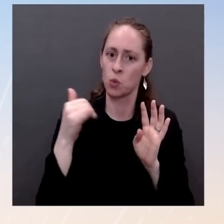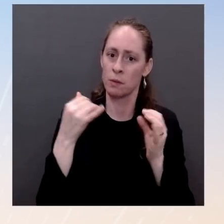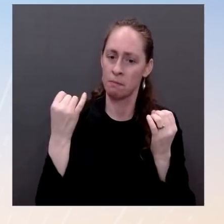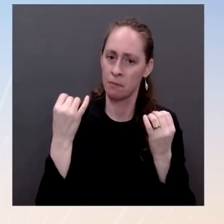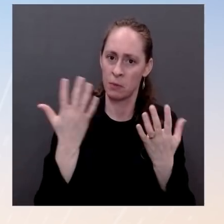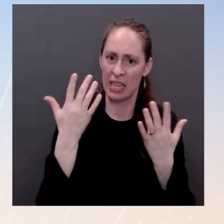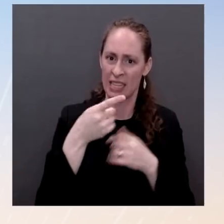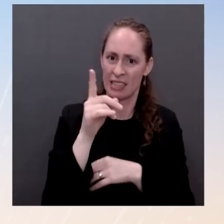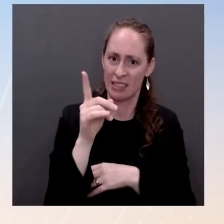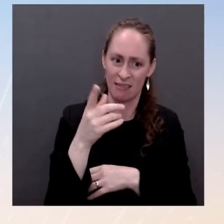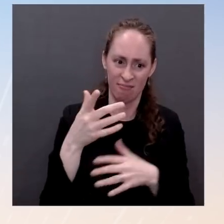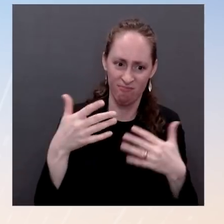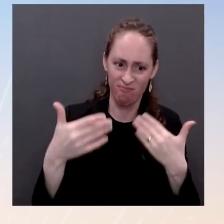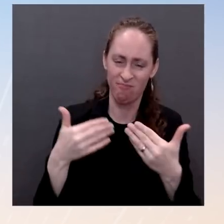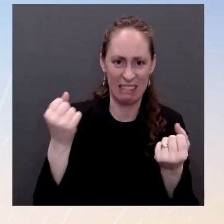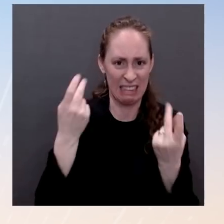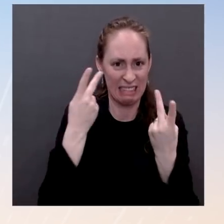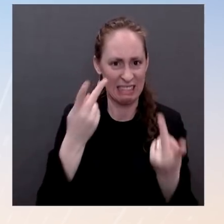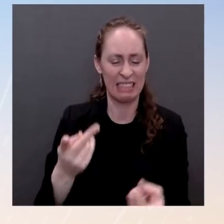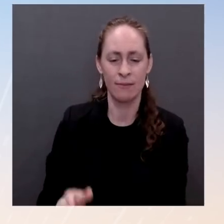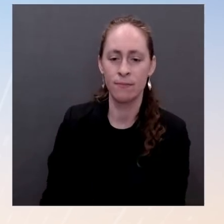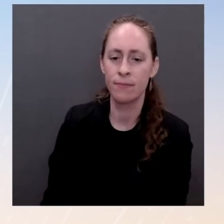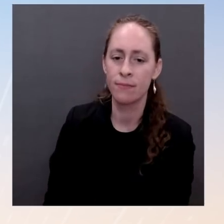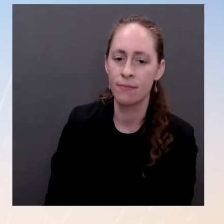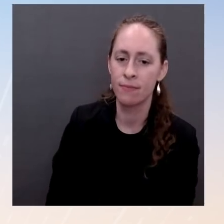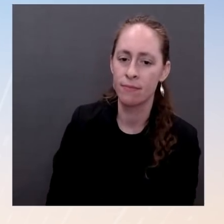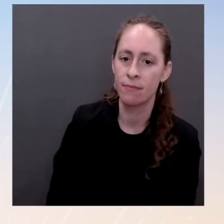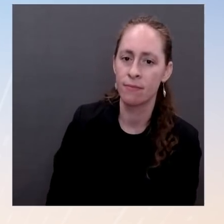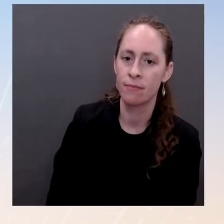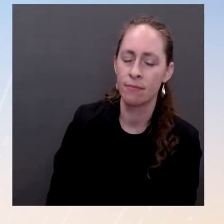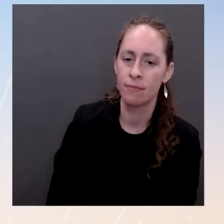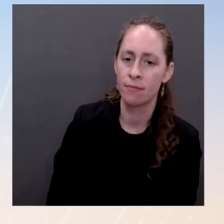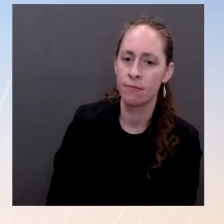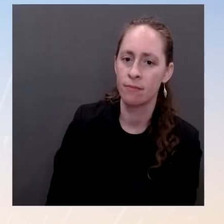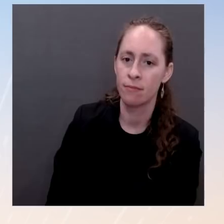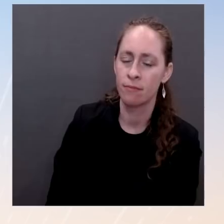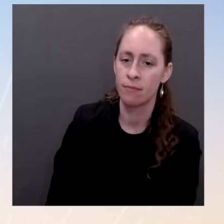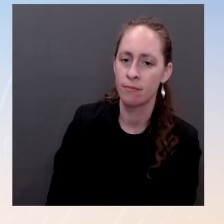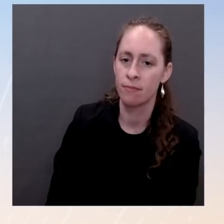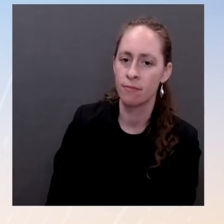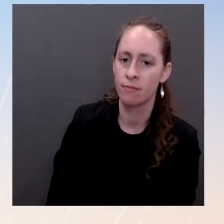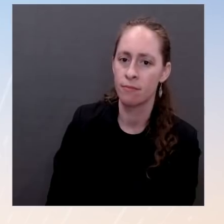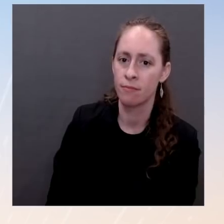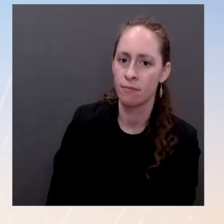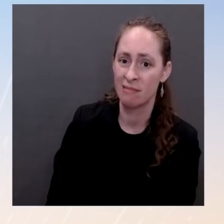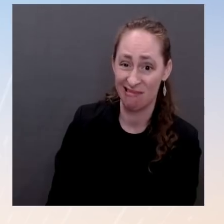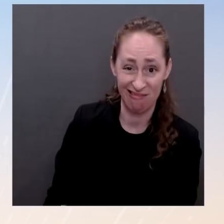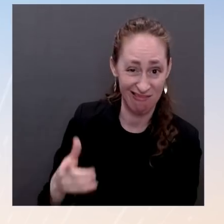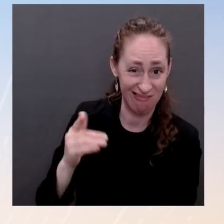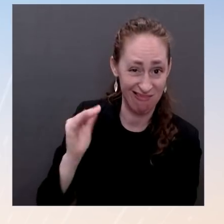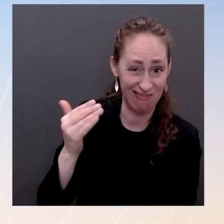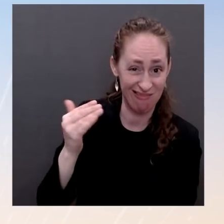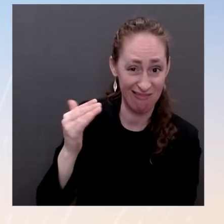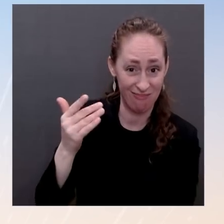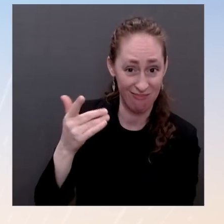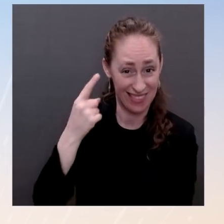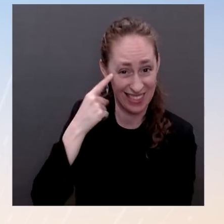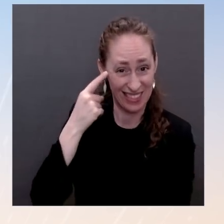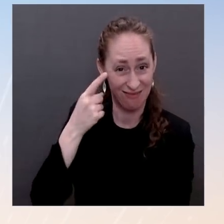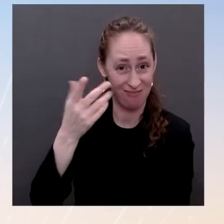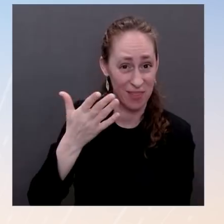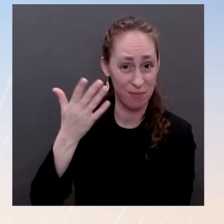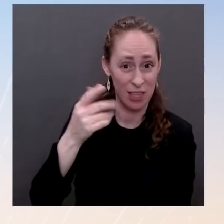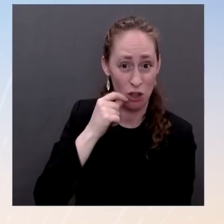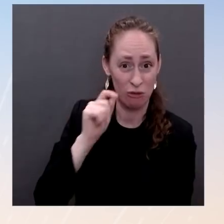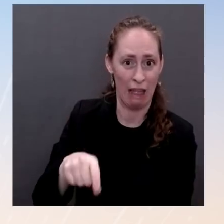that the U.S. is talking with European allies, should that happen and the Ukrainian people need that? Sure. I know Secretary Blinken made an announcement, I